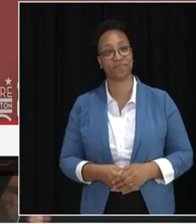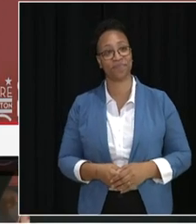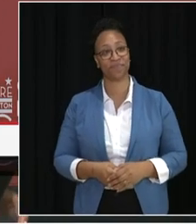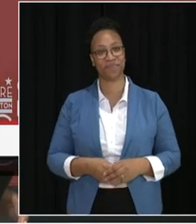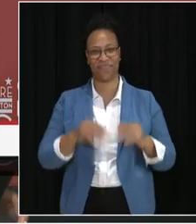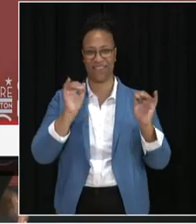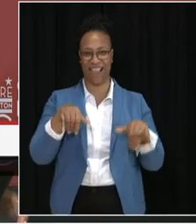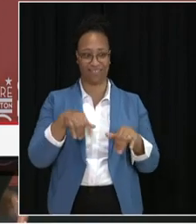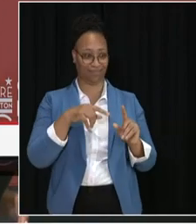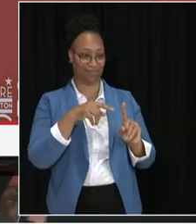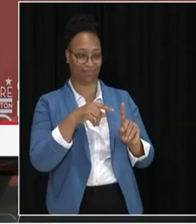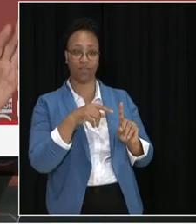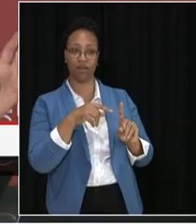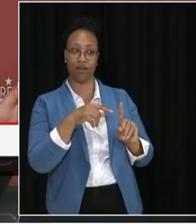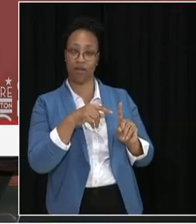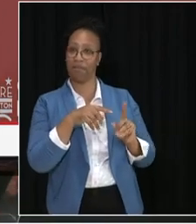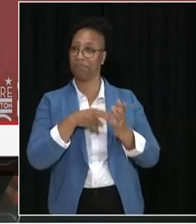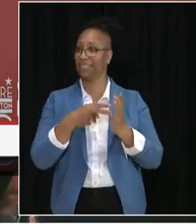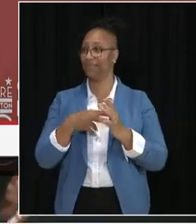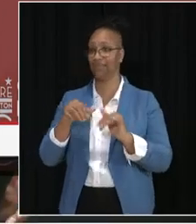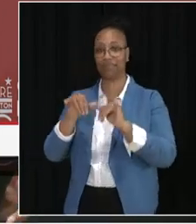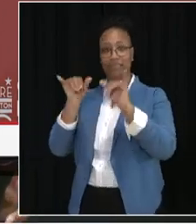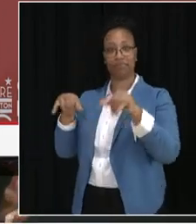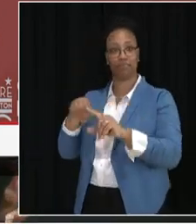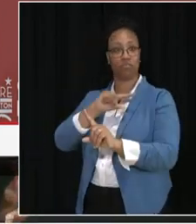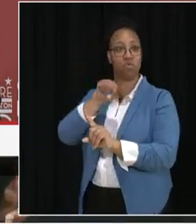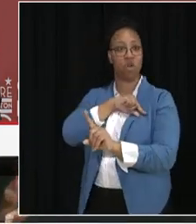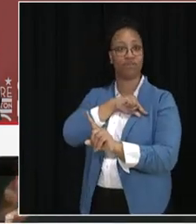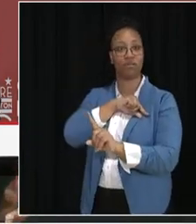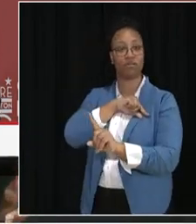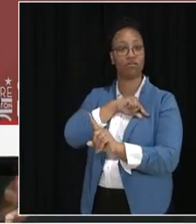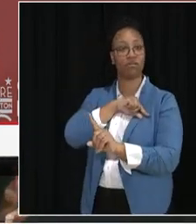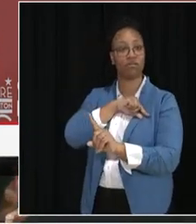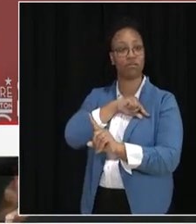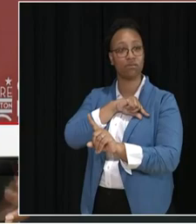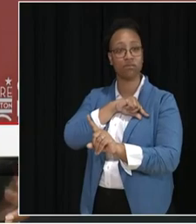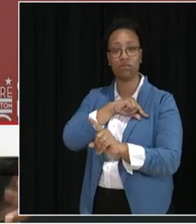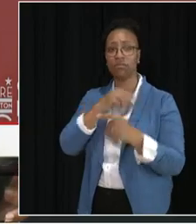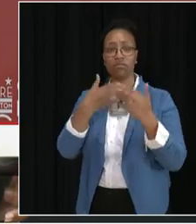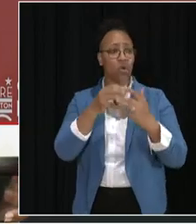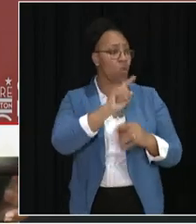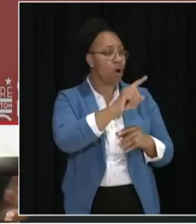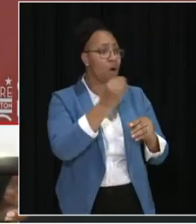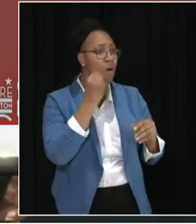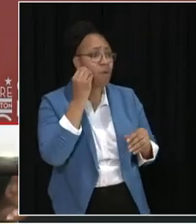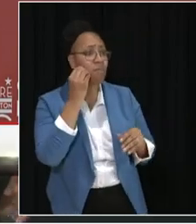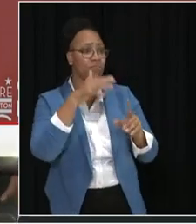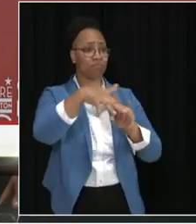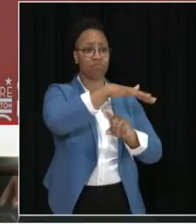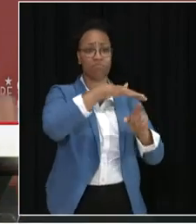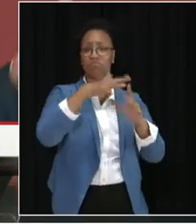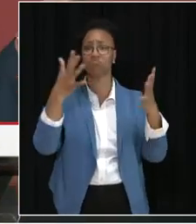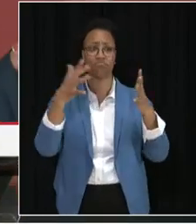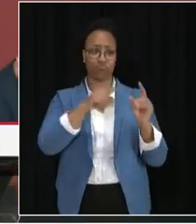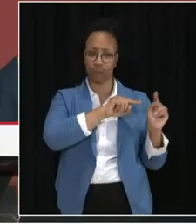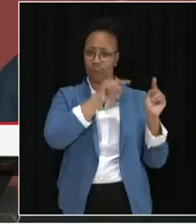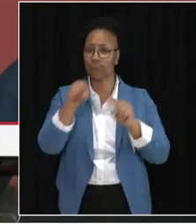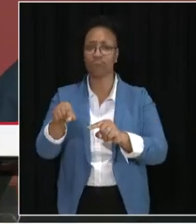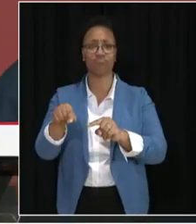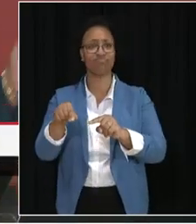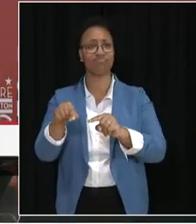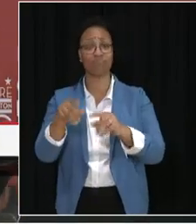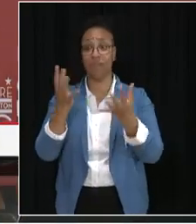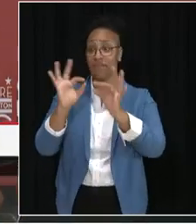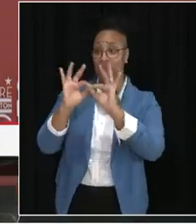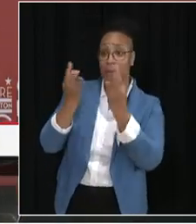of schools where kids, no matter where they live, can make a choice, kids and families, about what's best for them. So welcome to